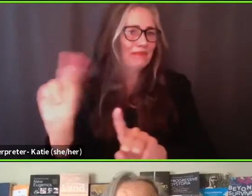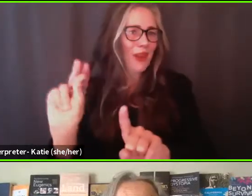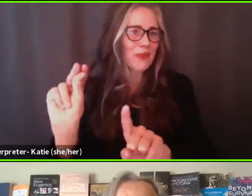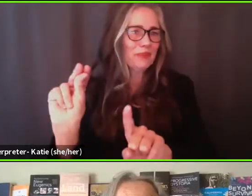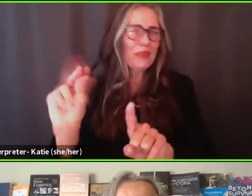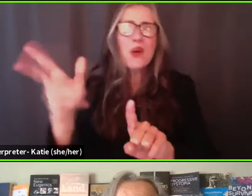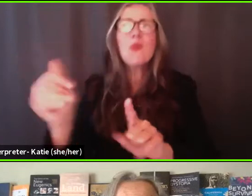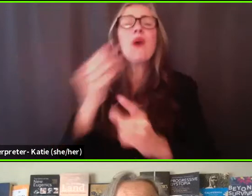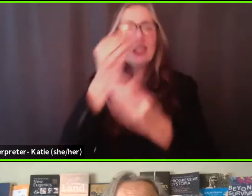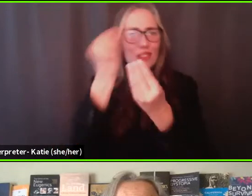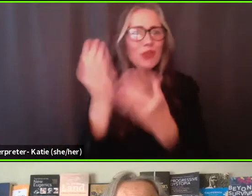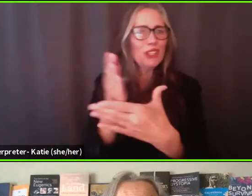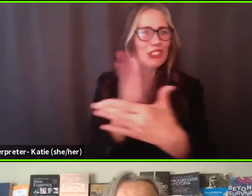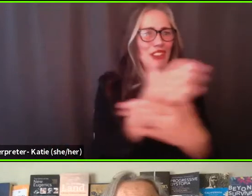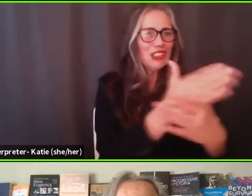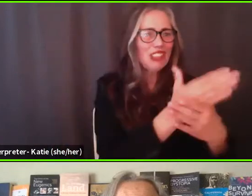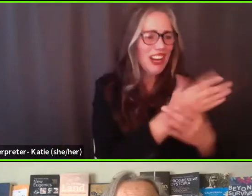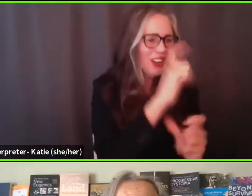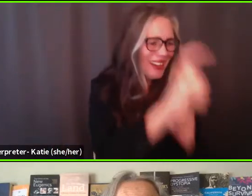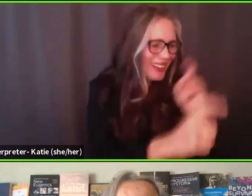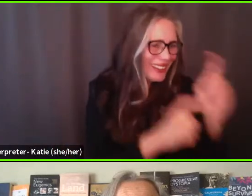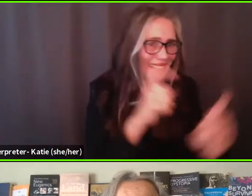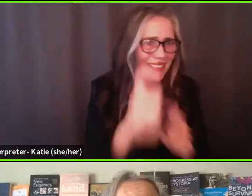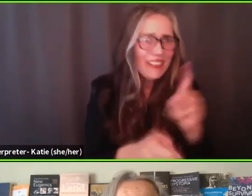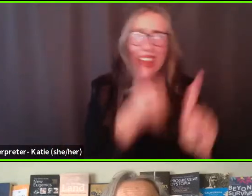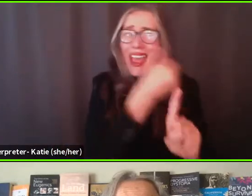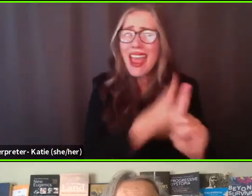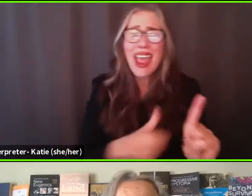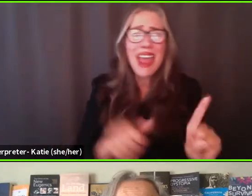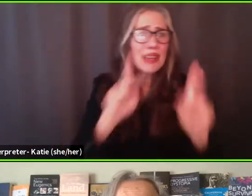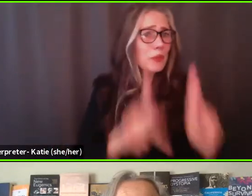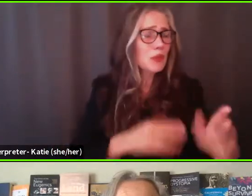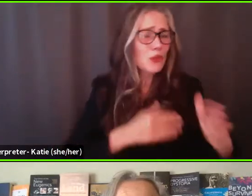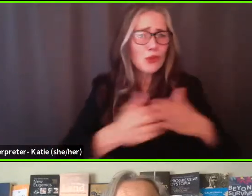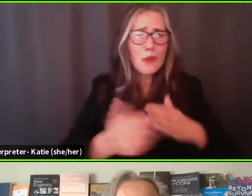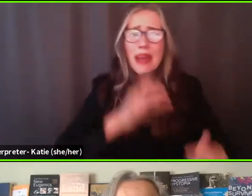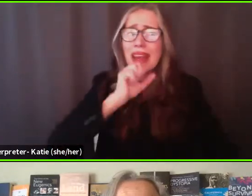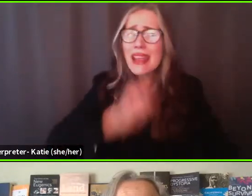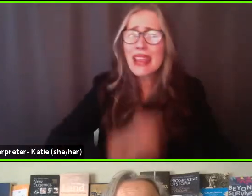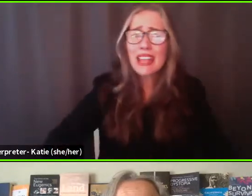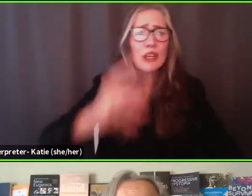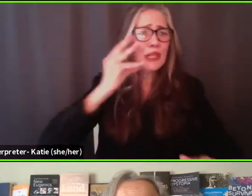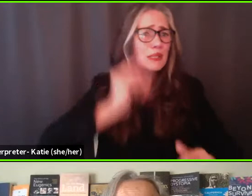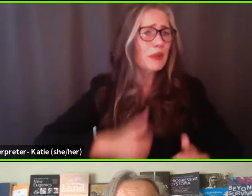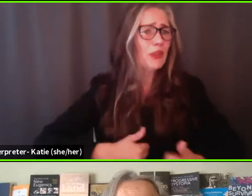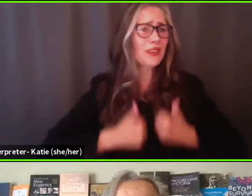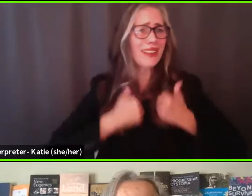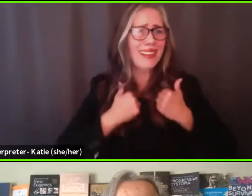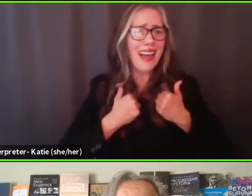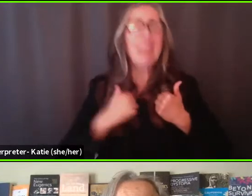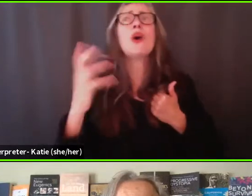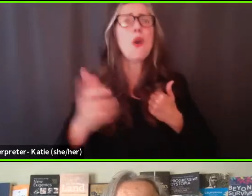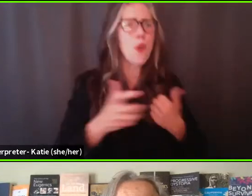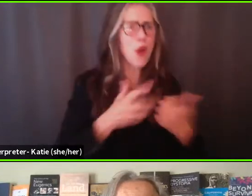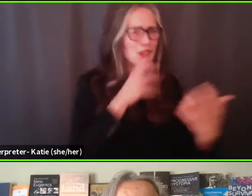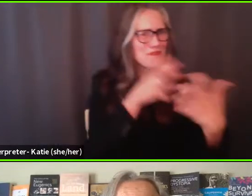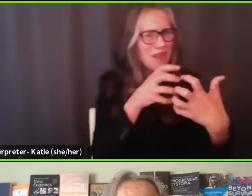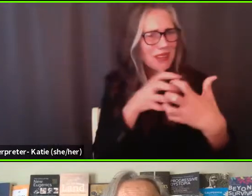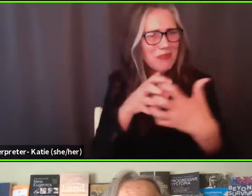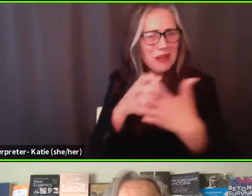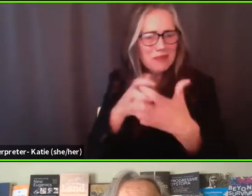any stage of life or walk of life she was incredibly humble beyond